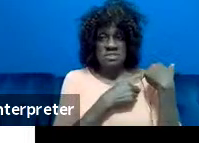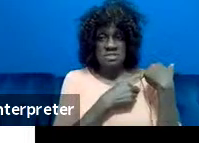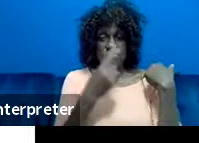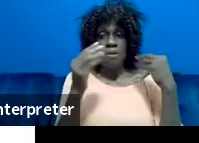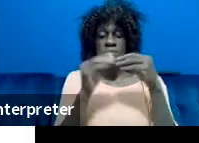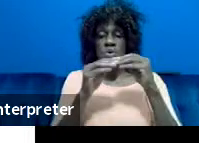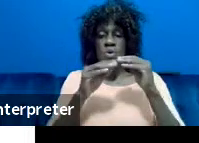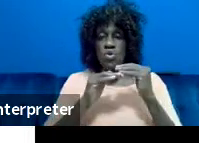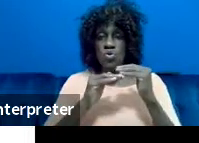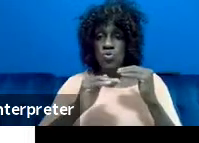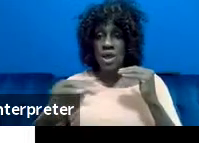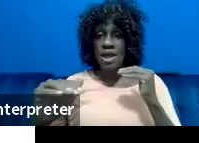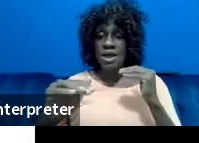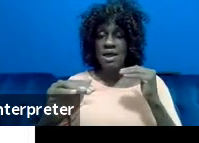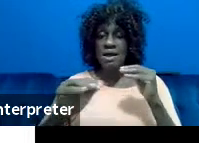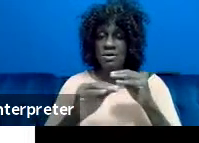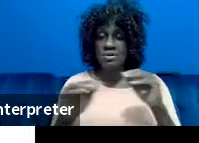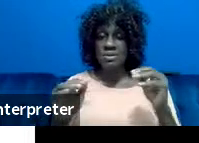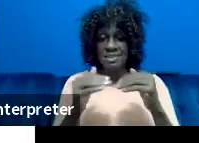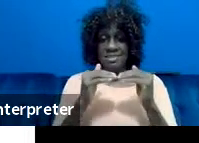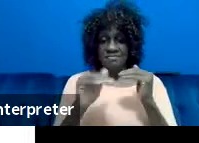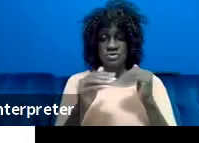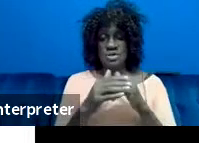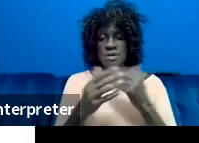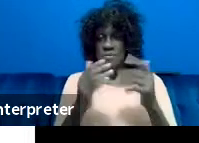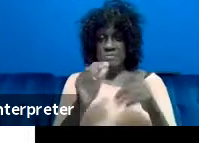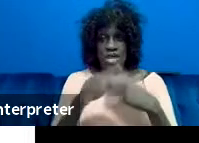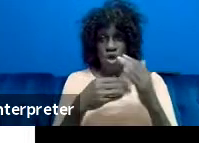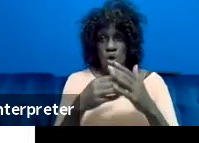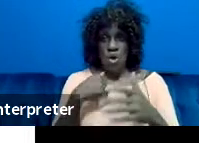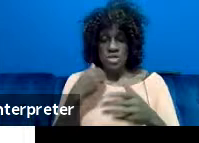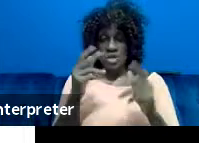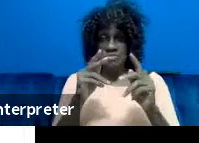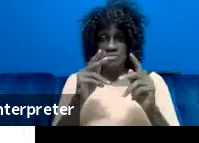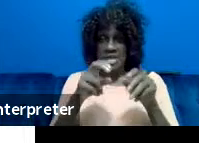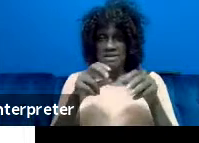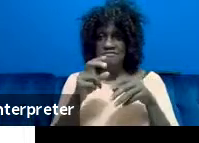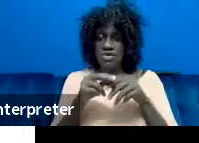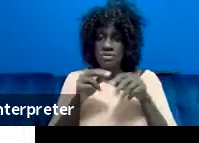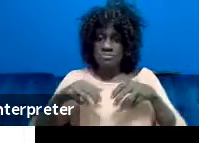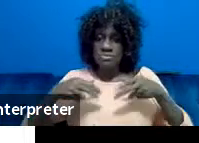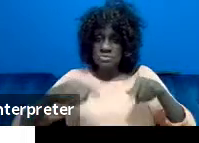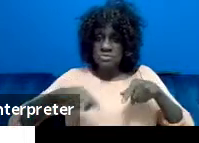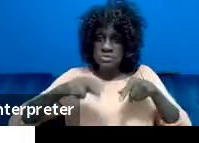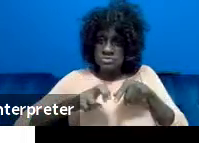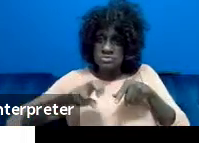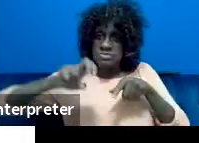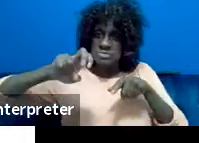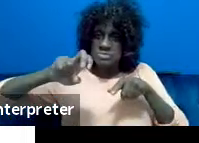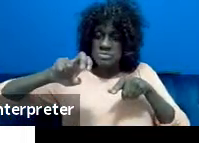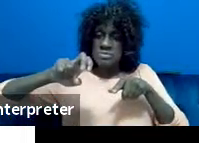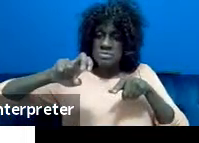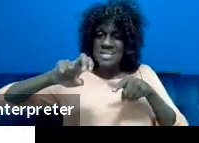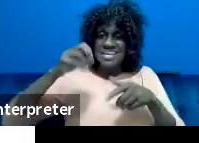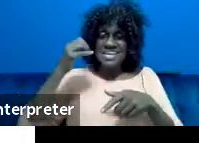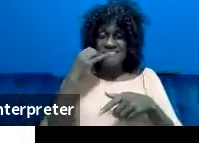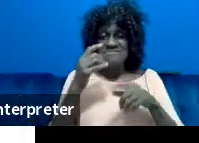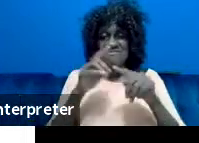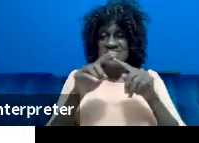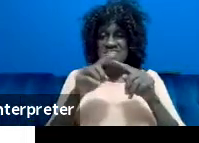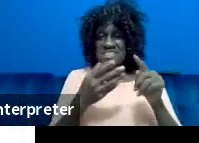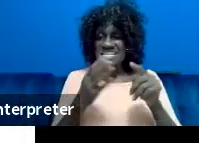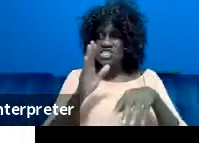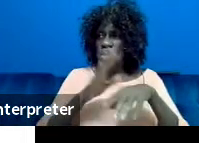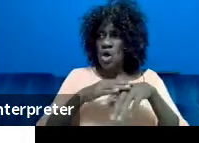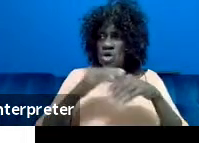ground level. And the idea here was that maybe not all young people are able to transfer from their mobility device, and that if there's a whole bunch of stuff on an